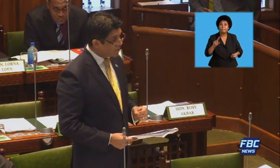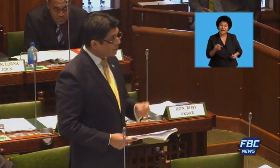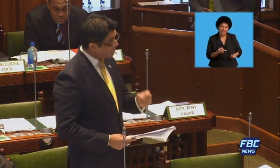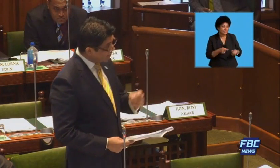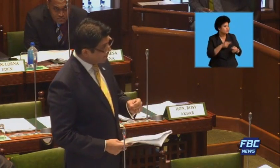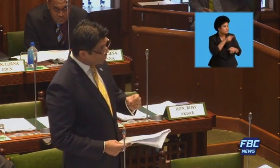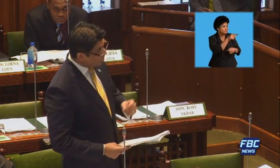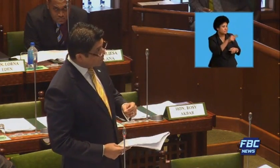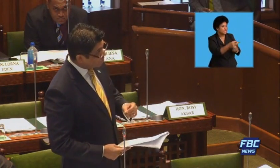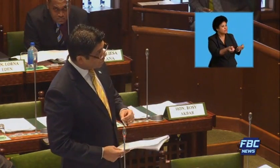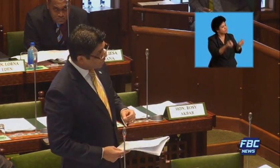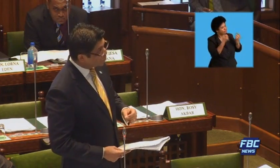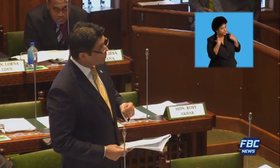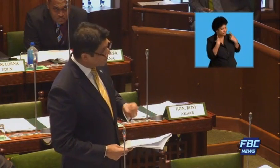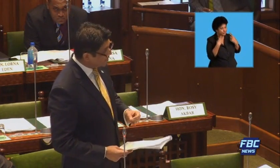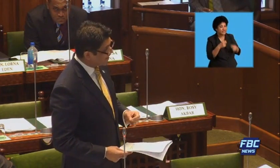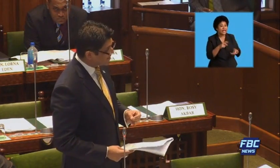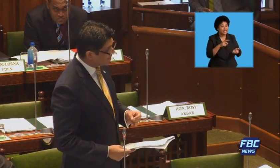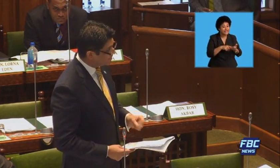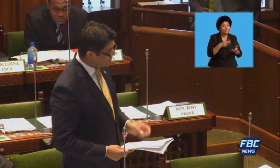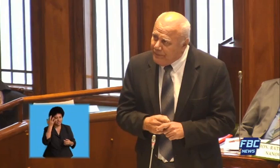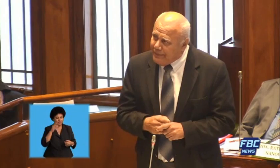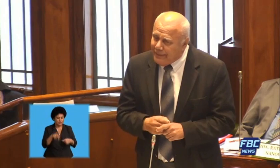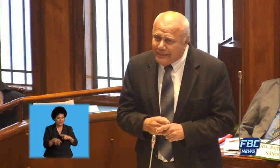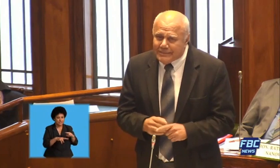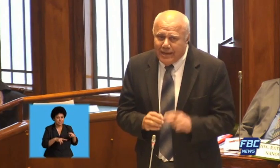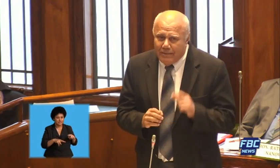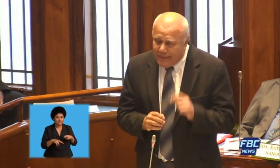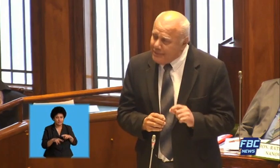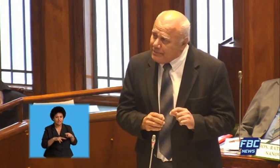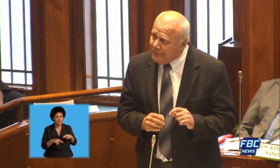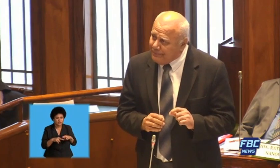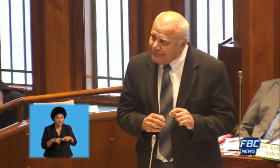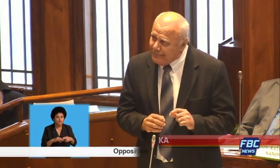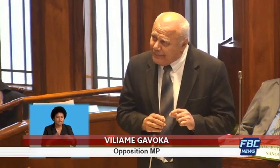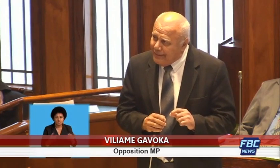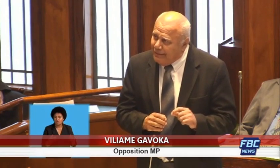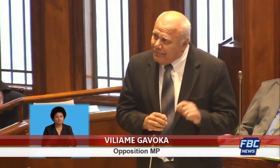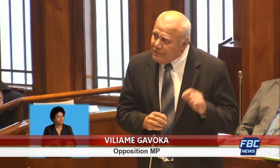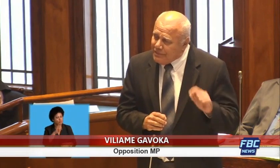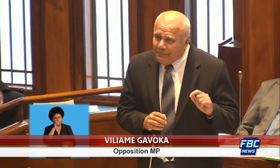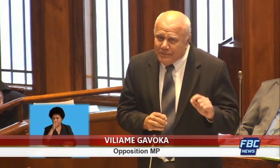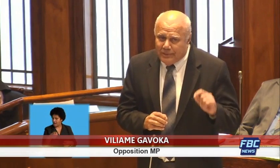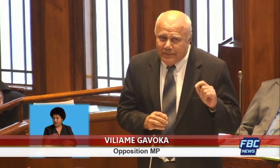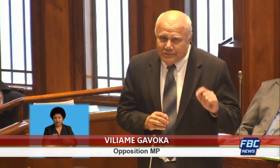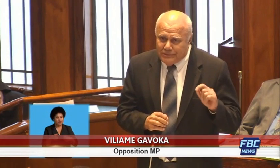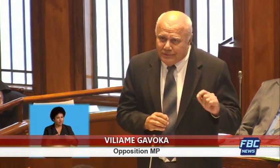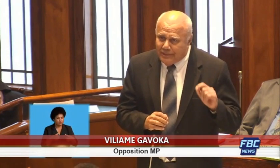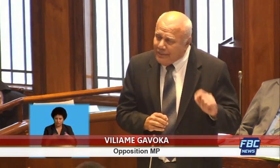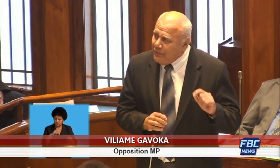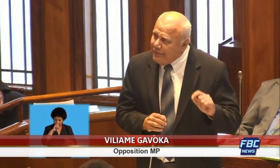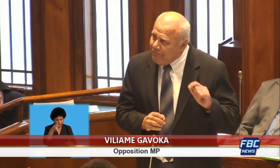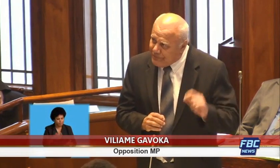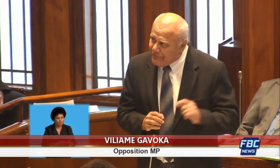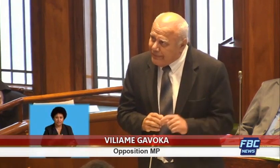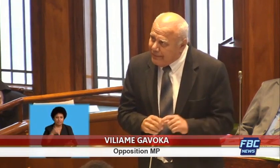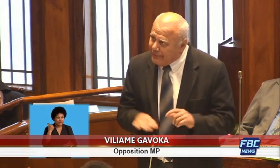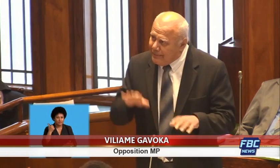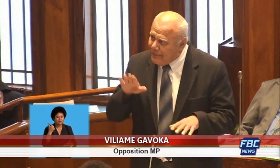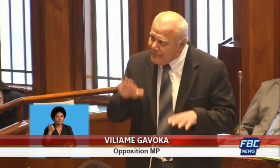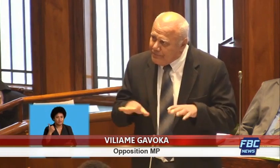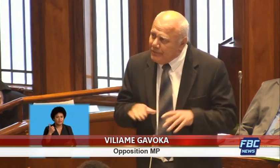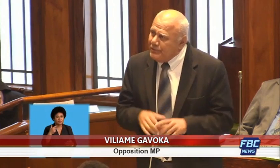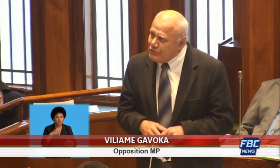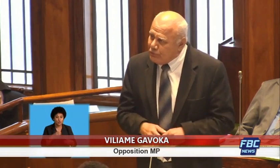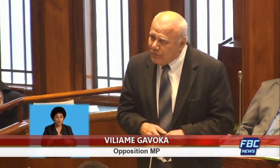understand, the debt to GDP ratio has declined. Opposition MP William Ngavoka then questioned the way in which the government